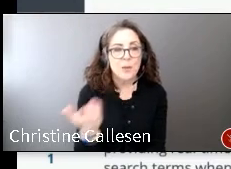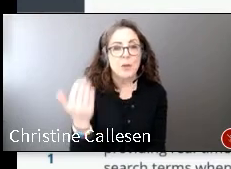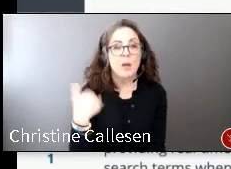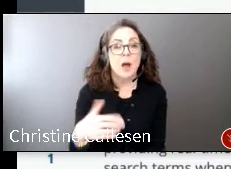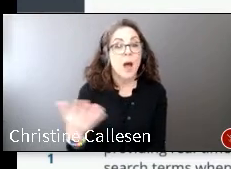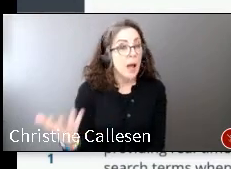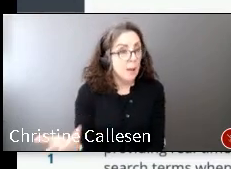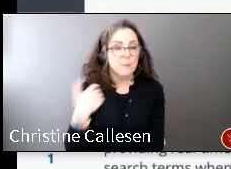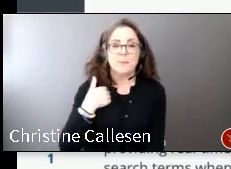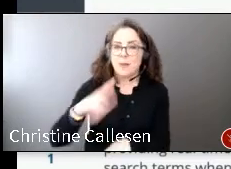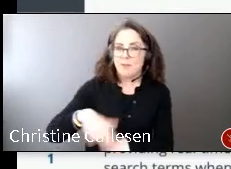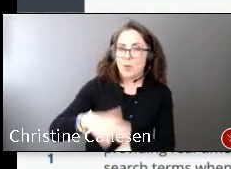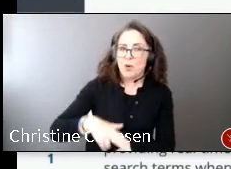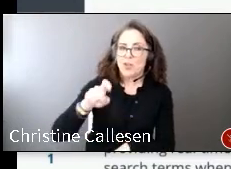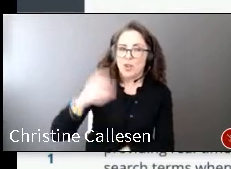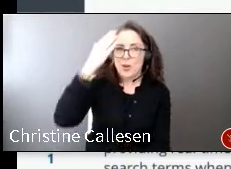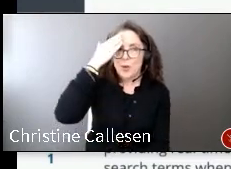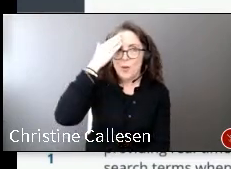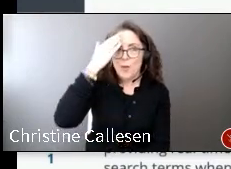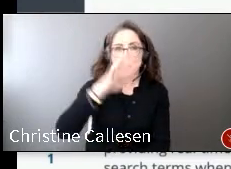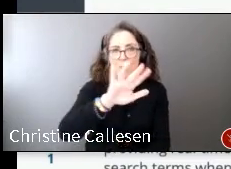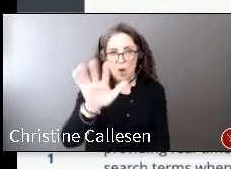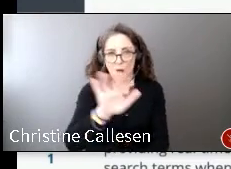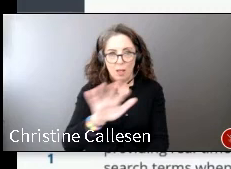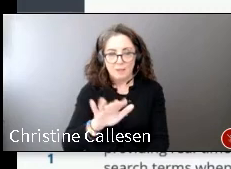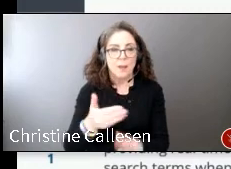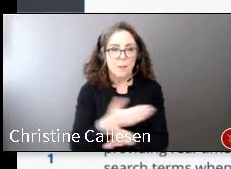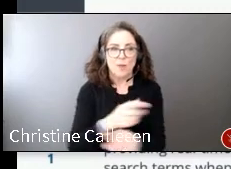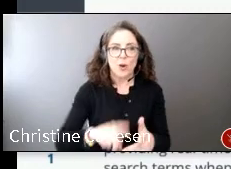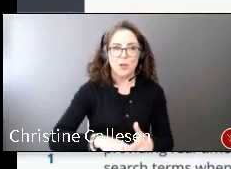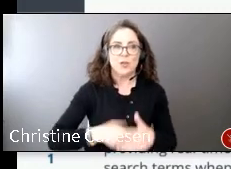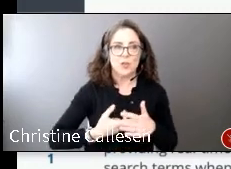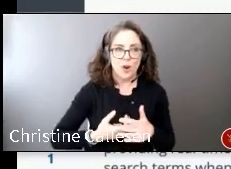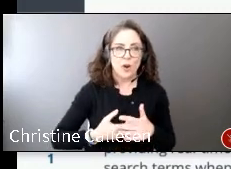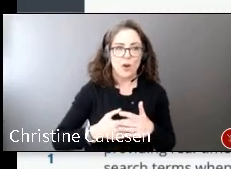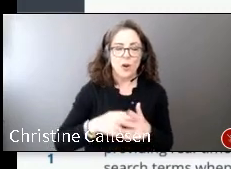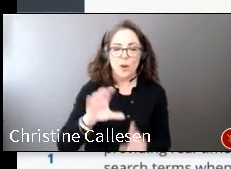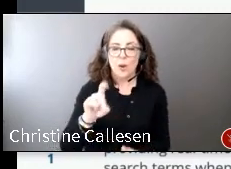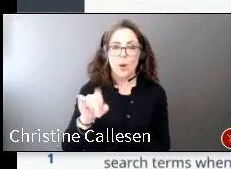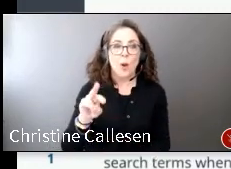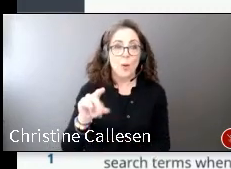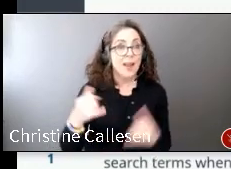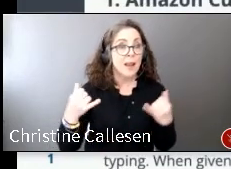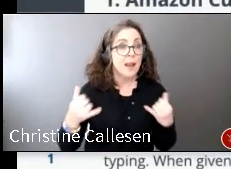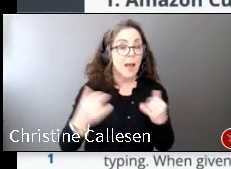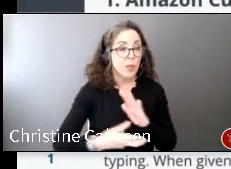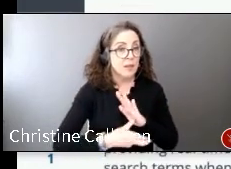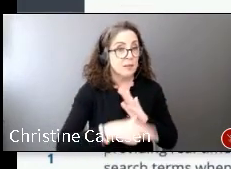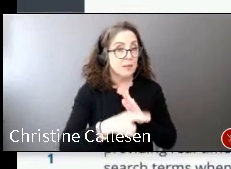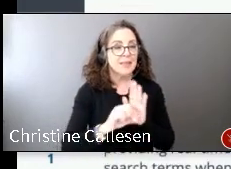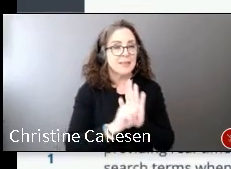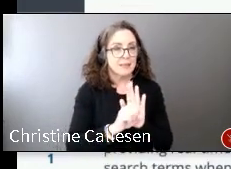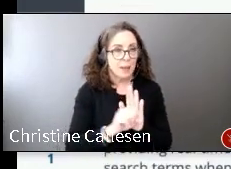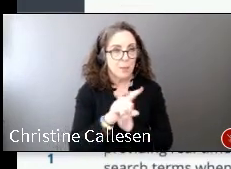Of course, you should be familiar with all of these before you start coding. And now let's go over the sample